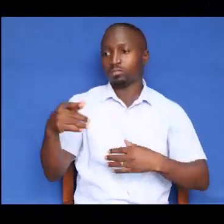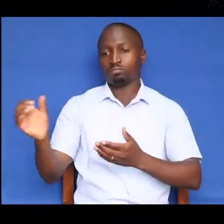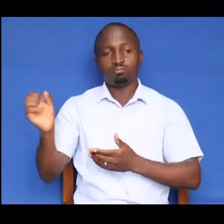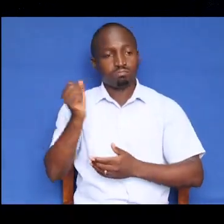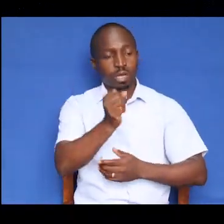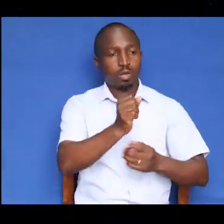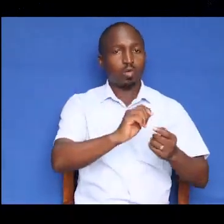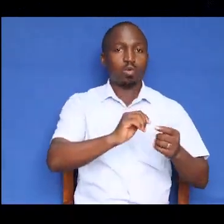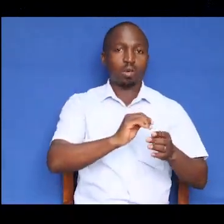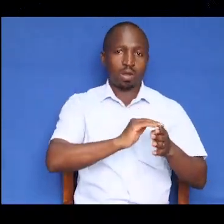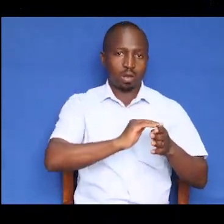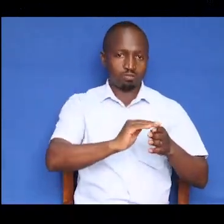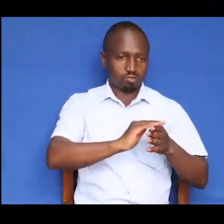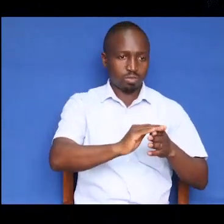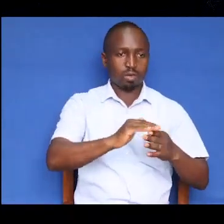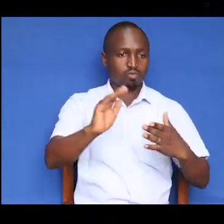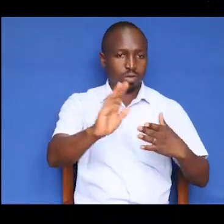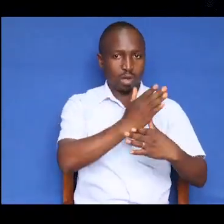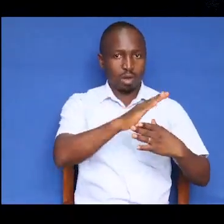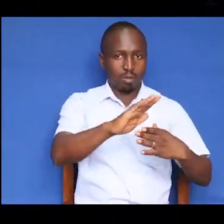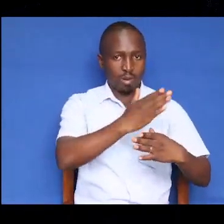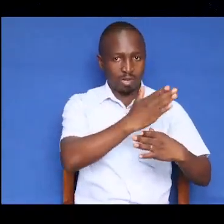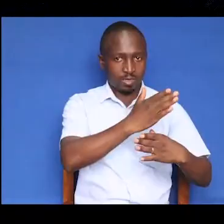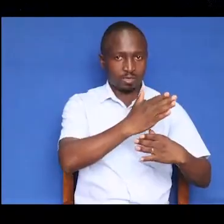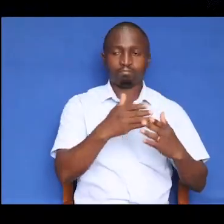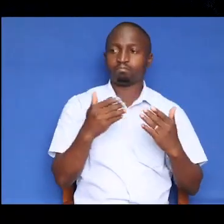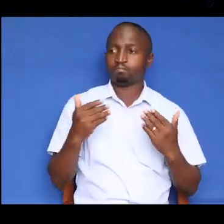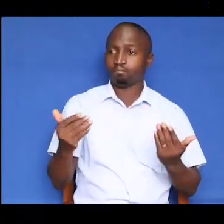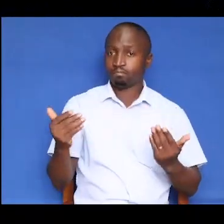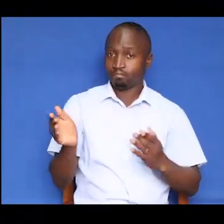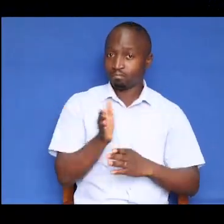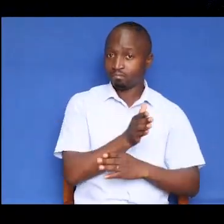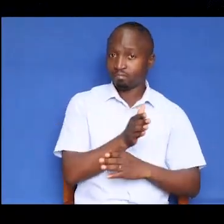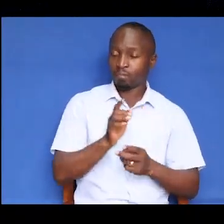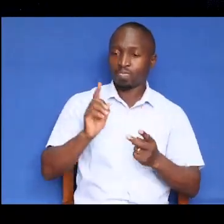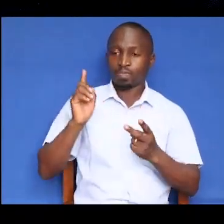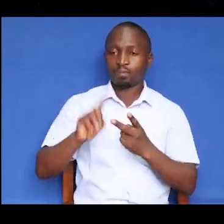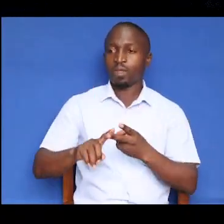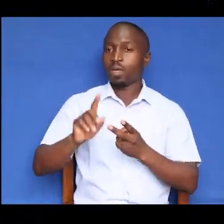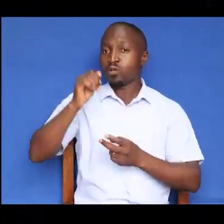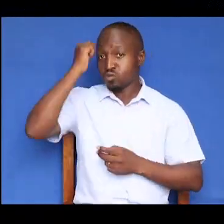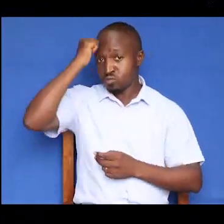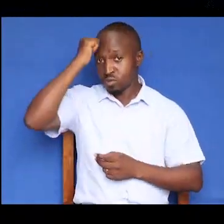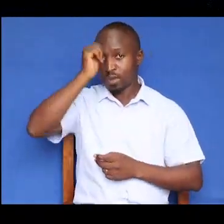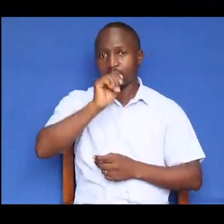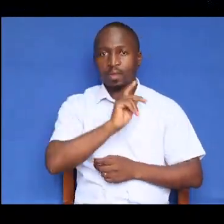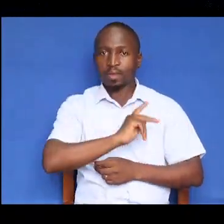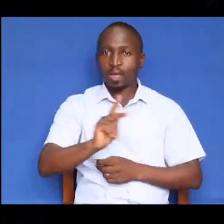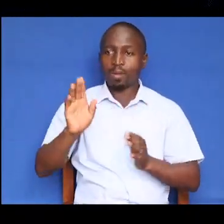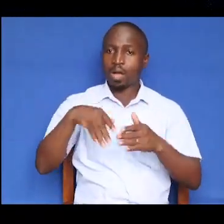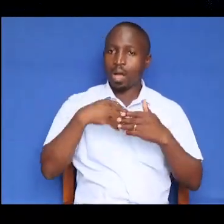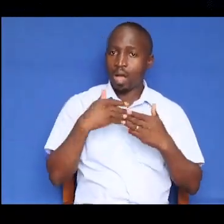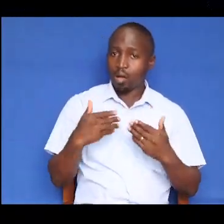depreciated. So we take this allowance to make maintenance. But note that if there is